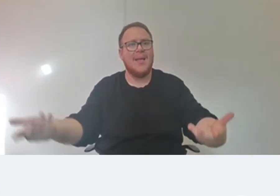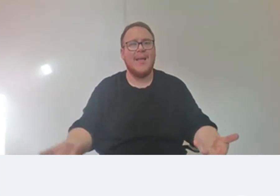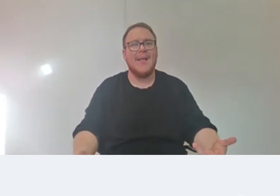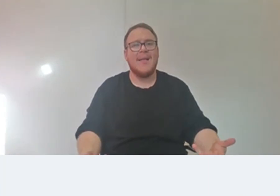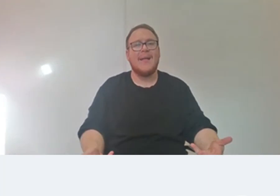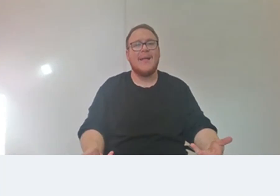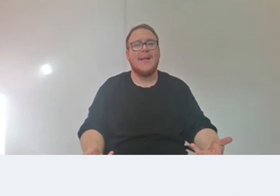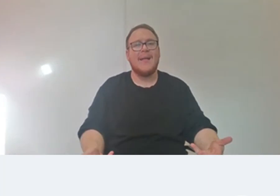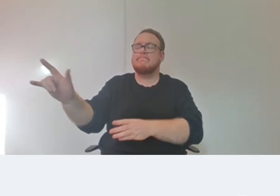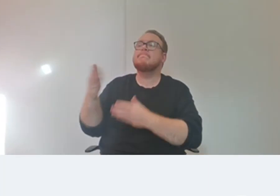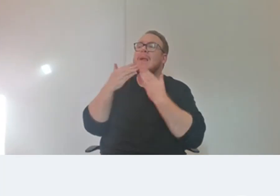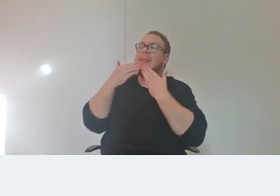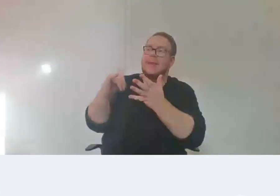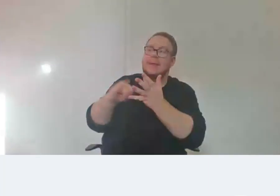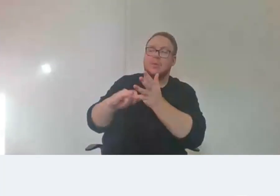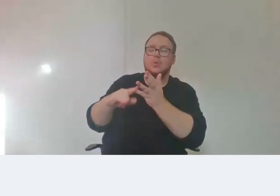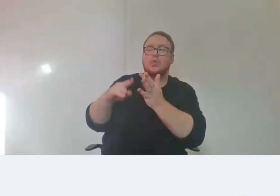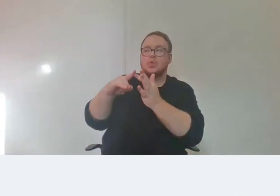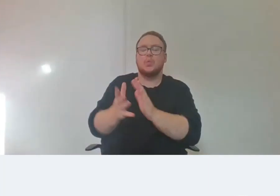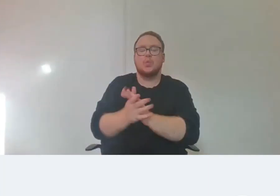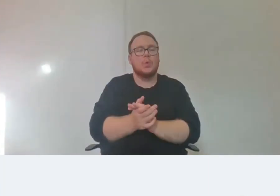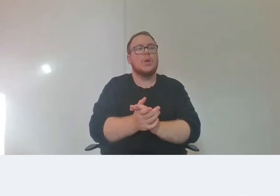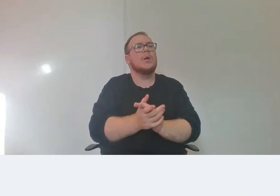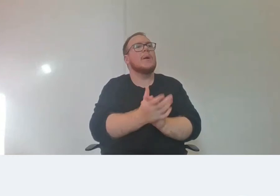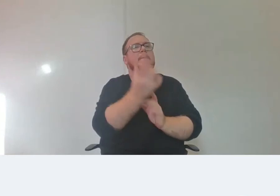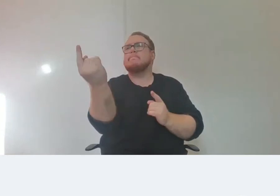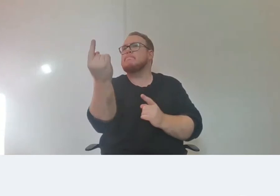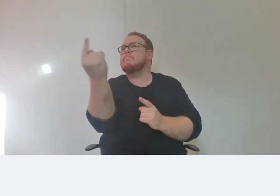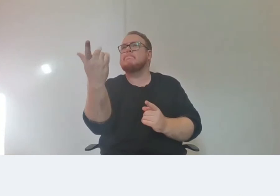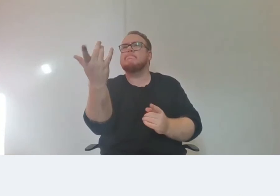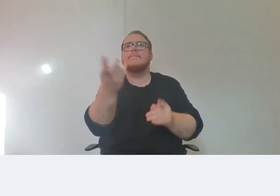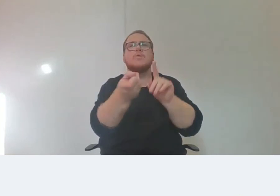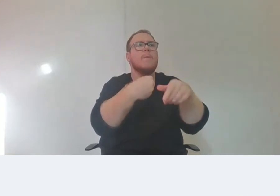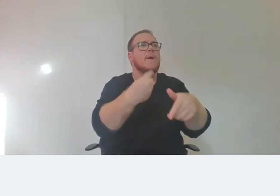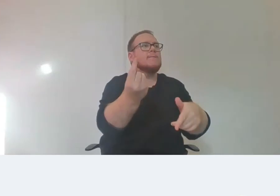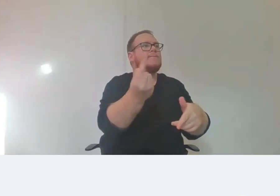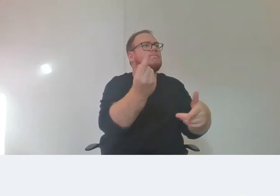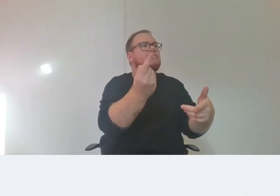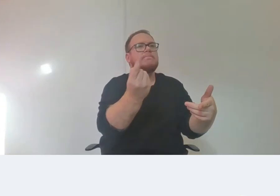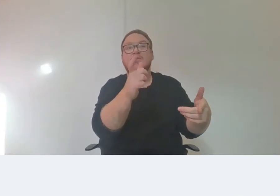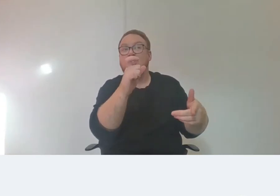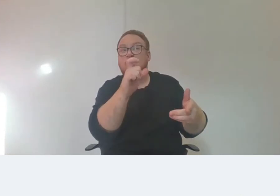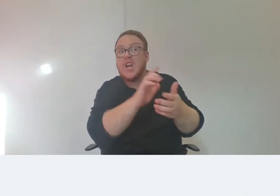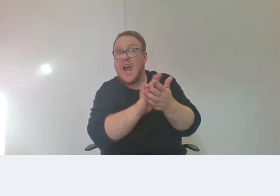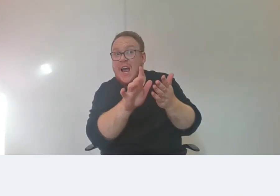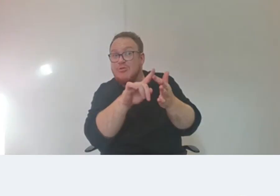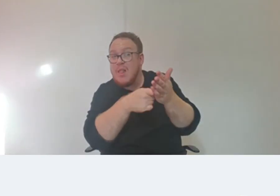Okay, thank you, Sue. Who would like to respond to that question? Is it Cheryl